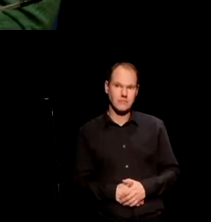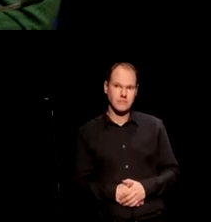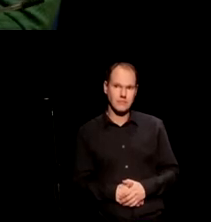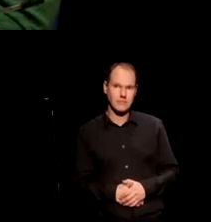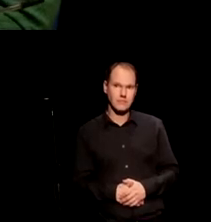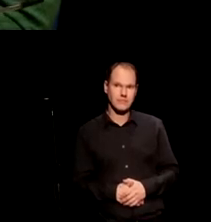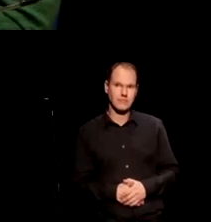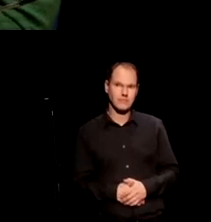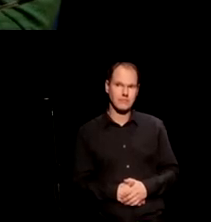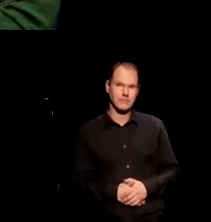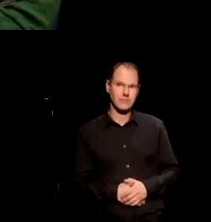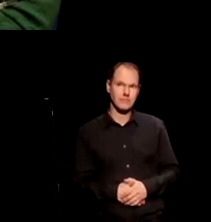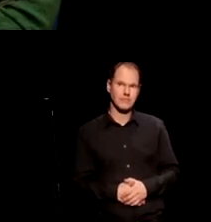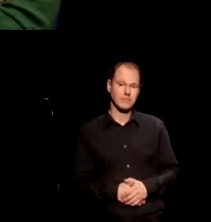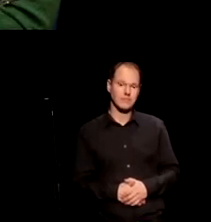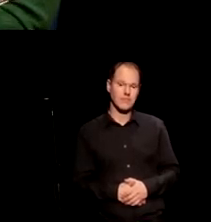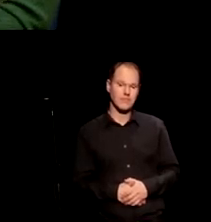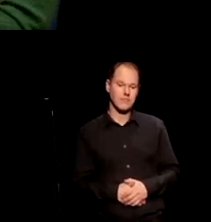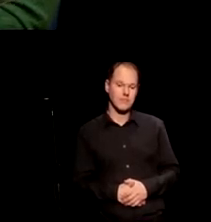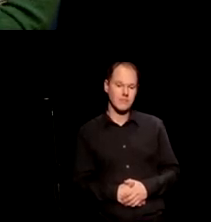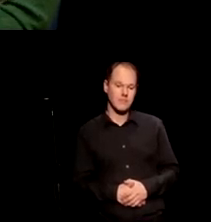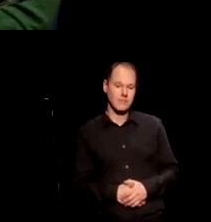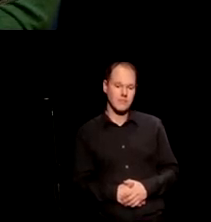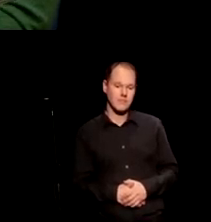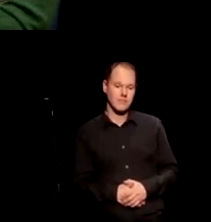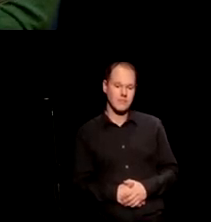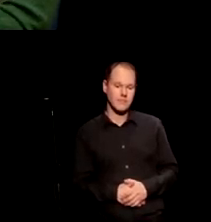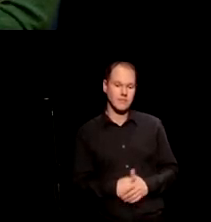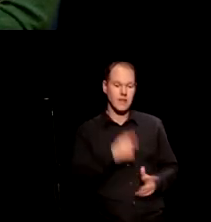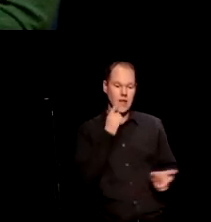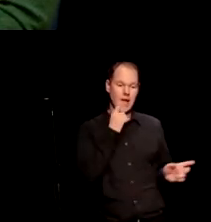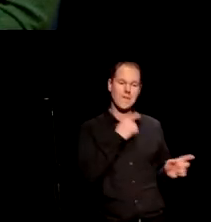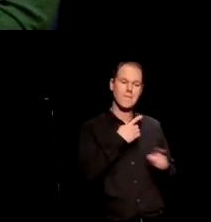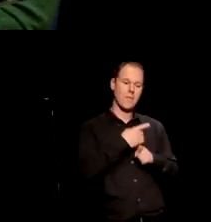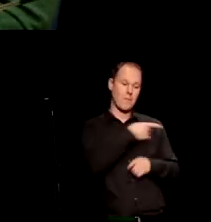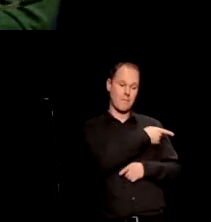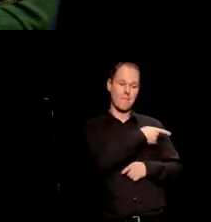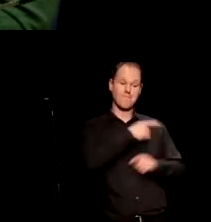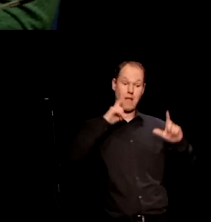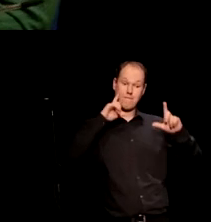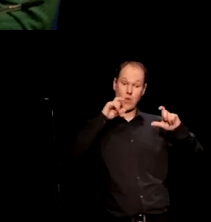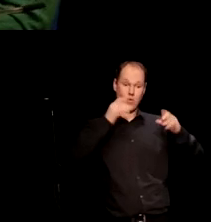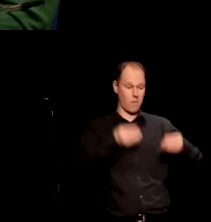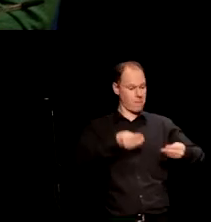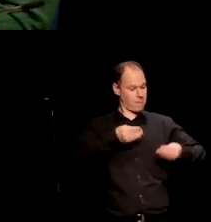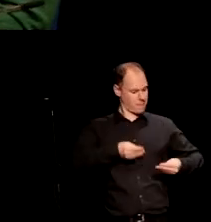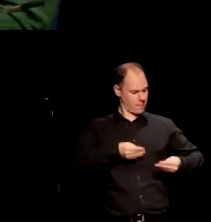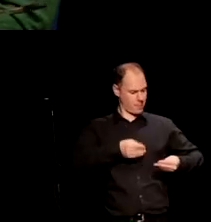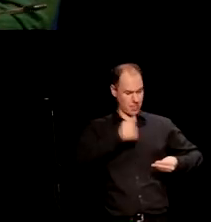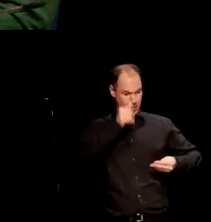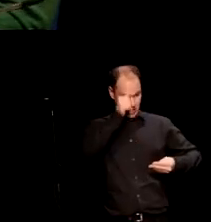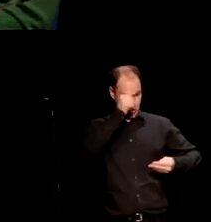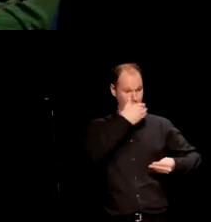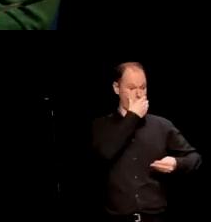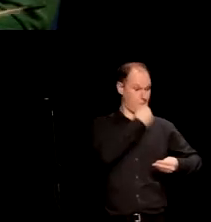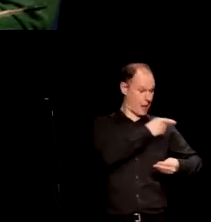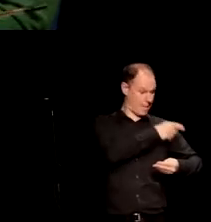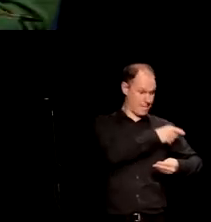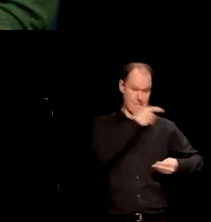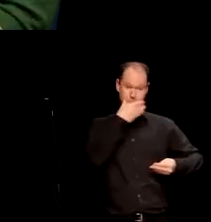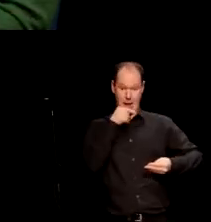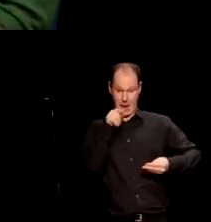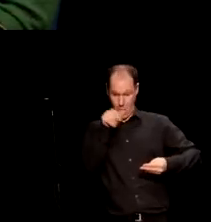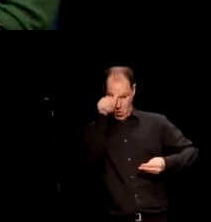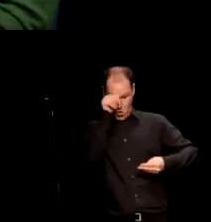was the unknowing who Marson was in the photograph, and just holding that image for a moment, we knew who the white men